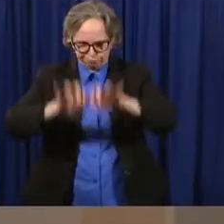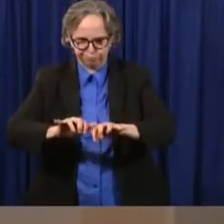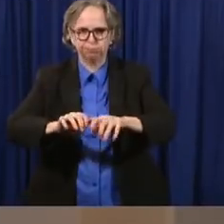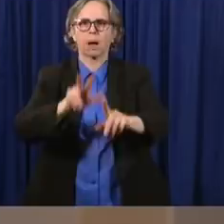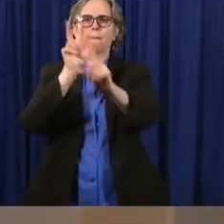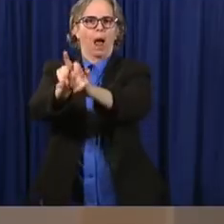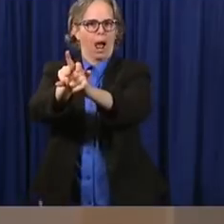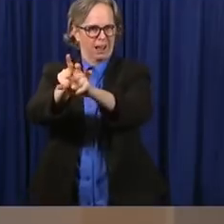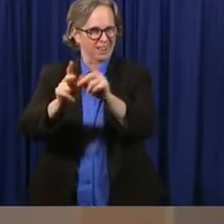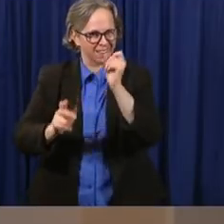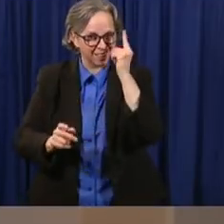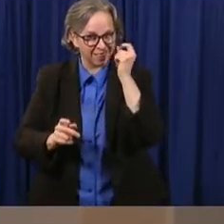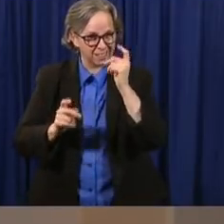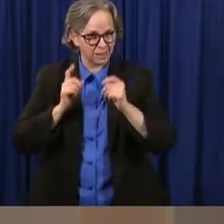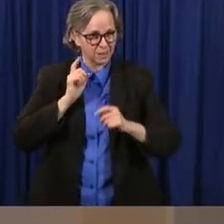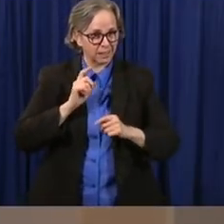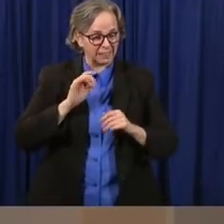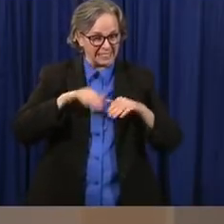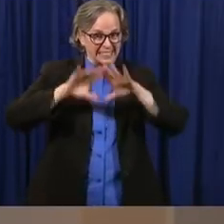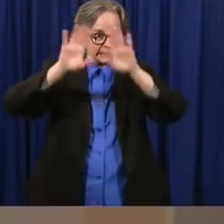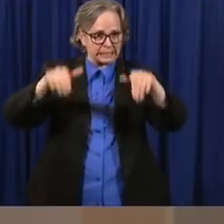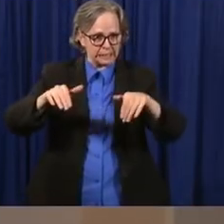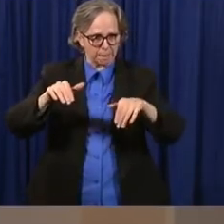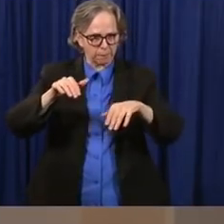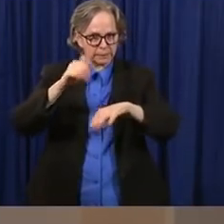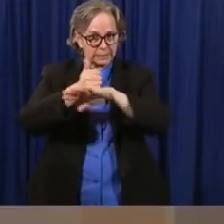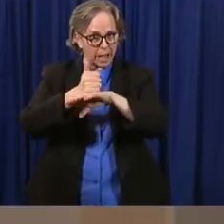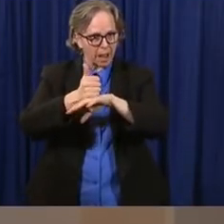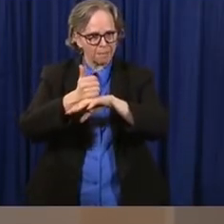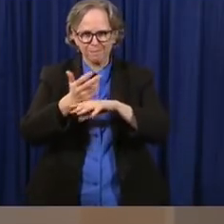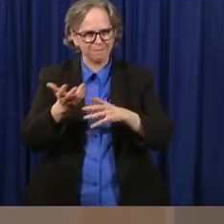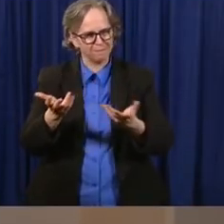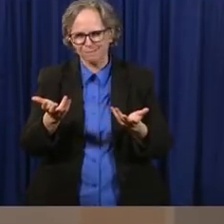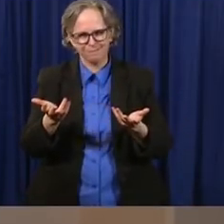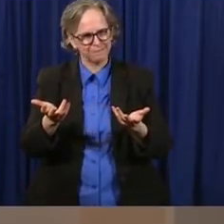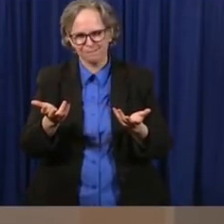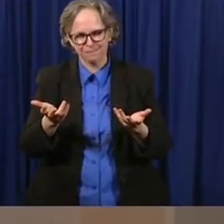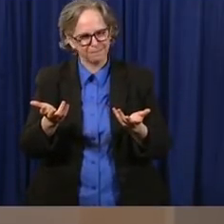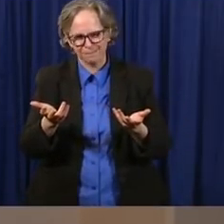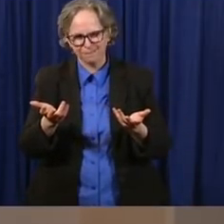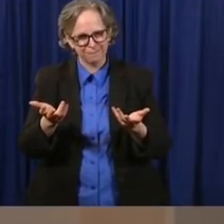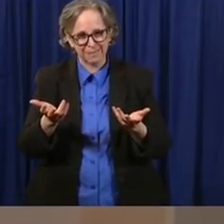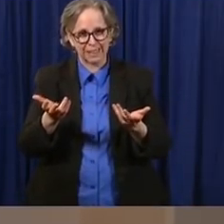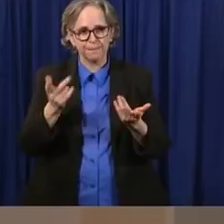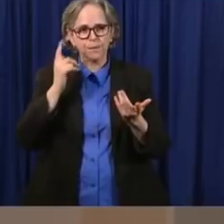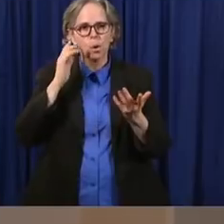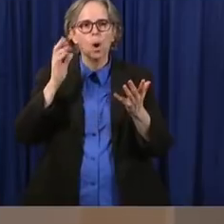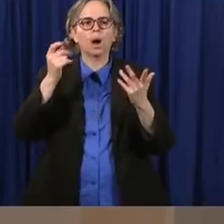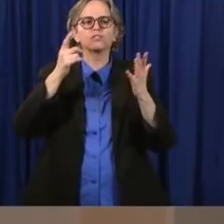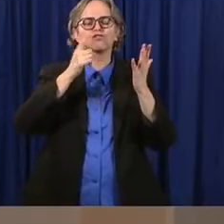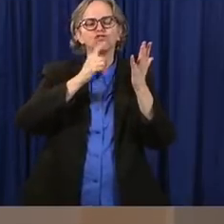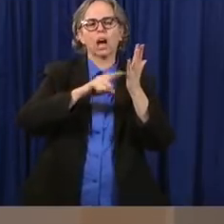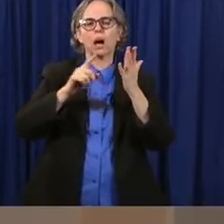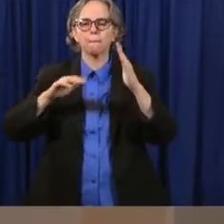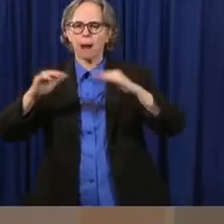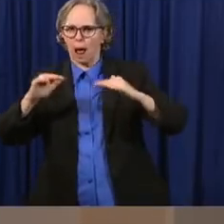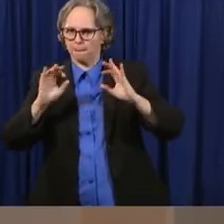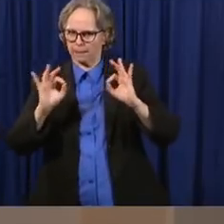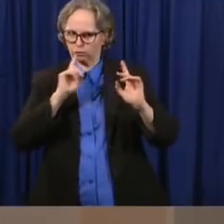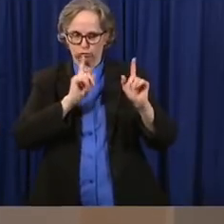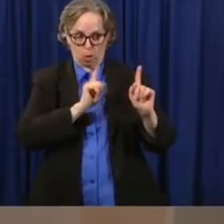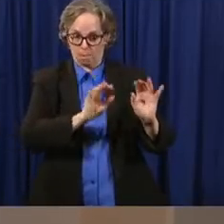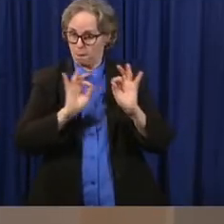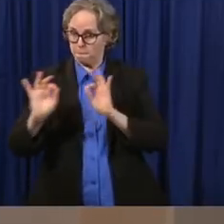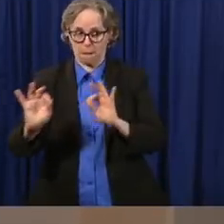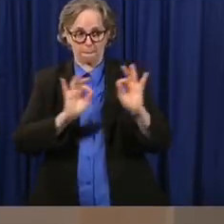is usually designed for checks and balances to make sure that somebody, doesn't try to take